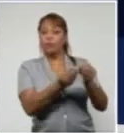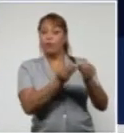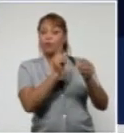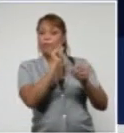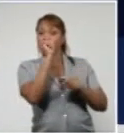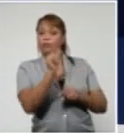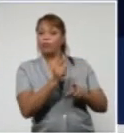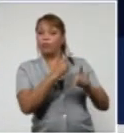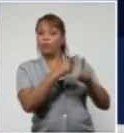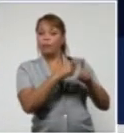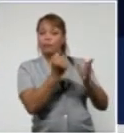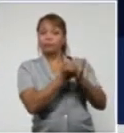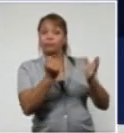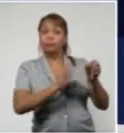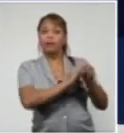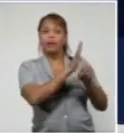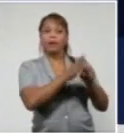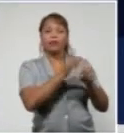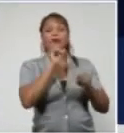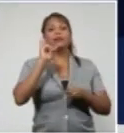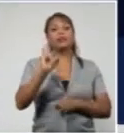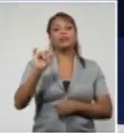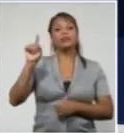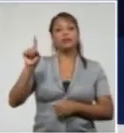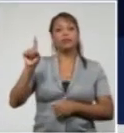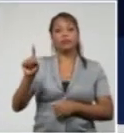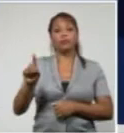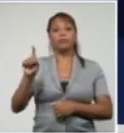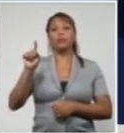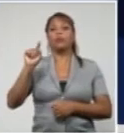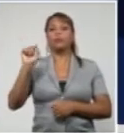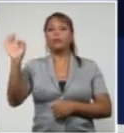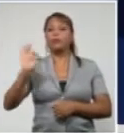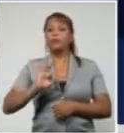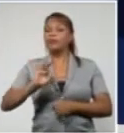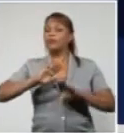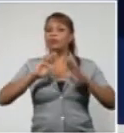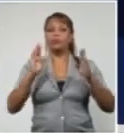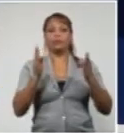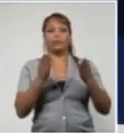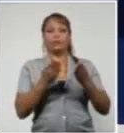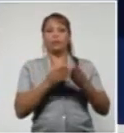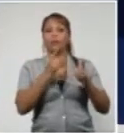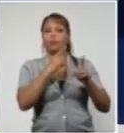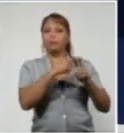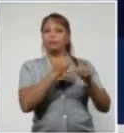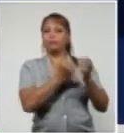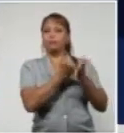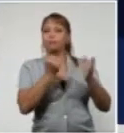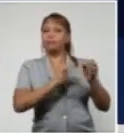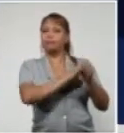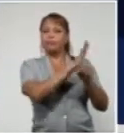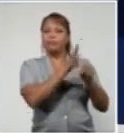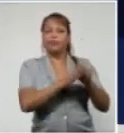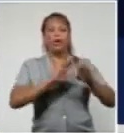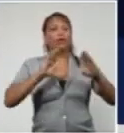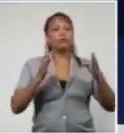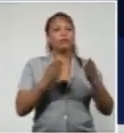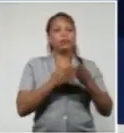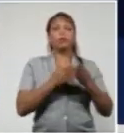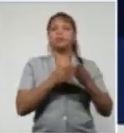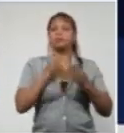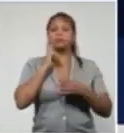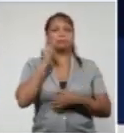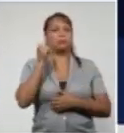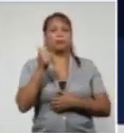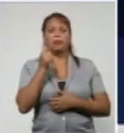Meanwhile, 3 people to have tested positive for COVID-19 yesterday are between 20 and 39